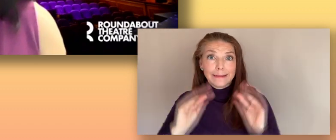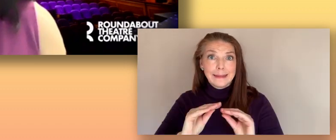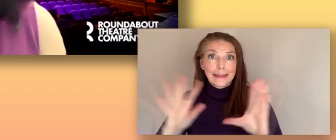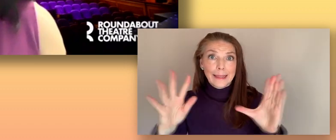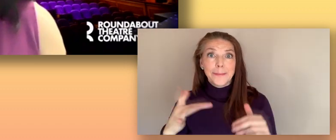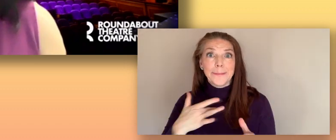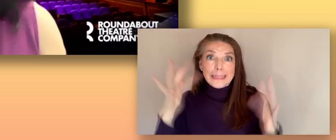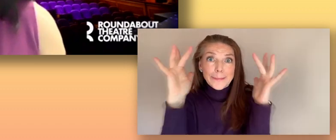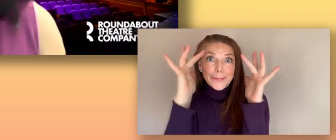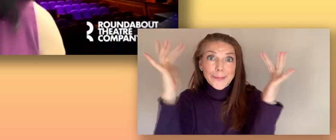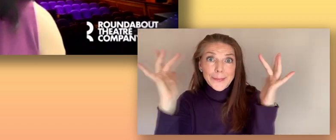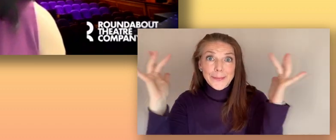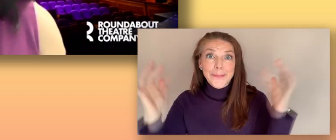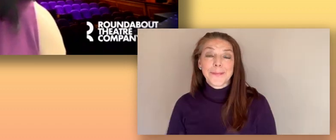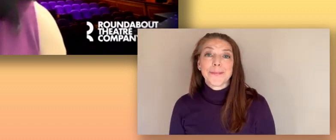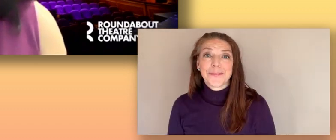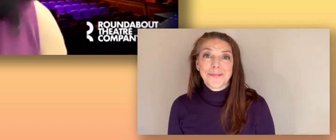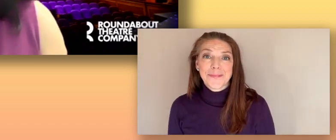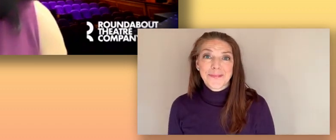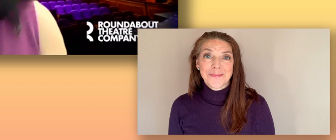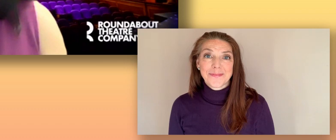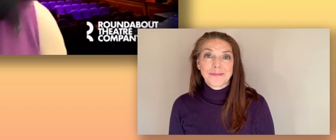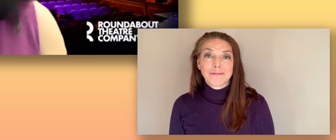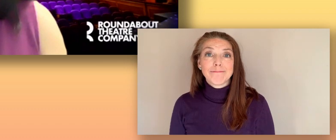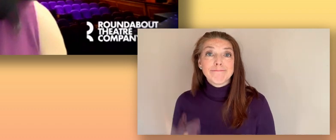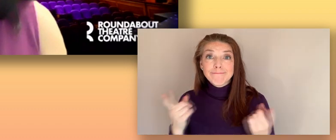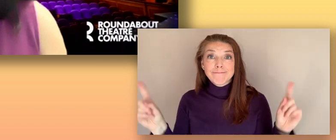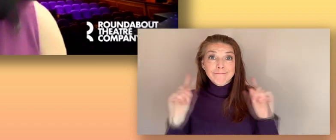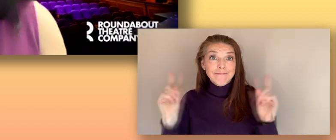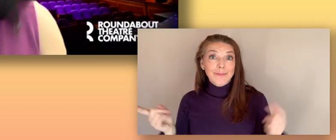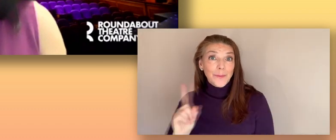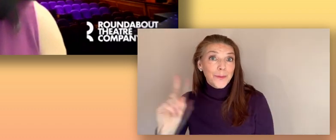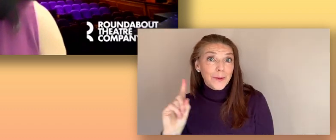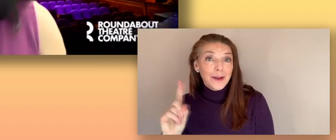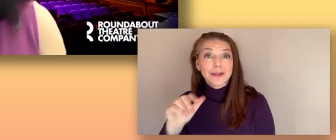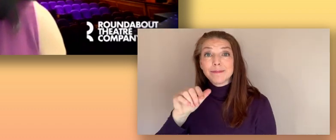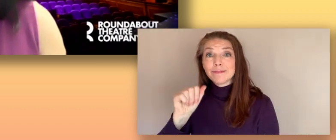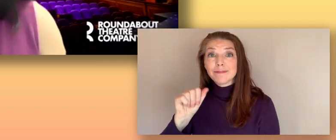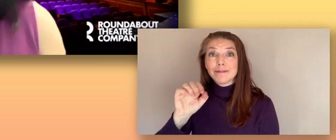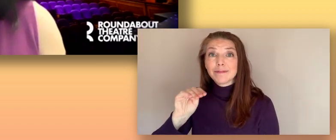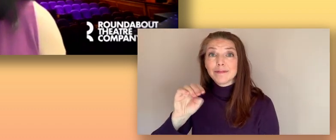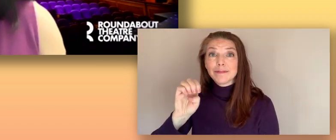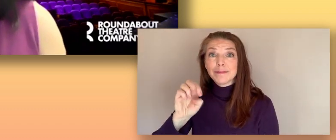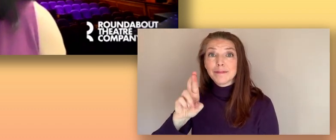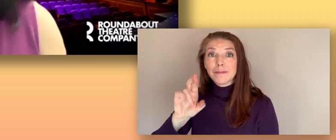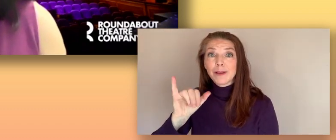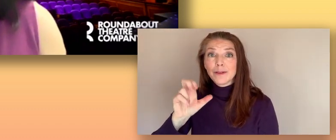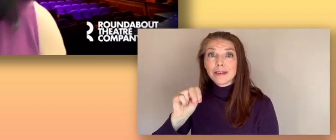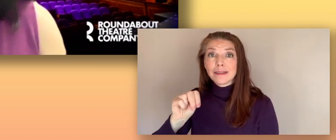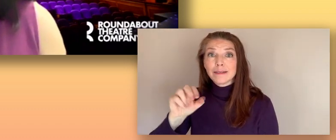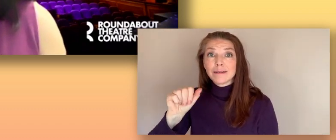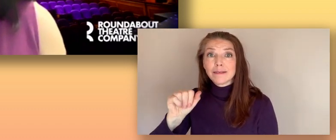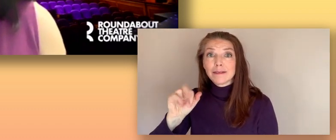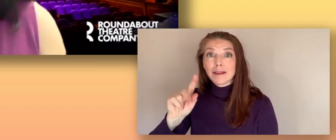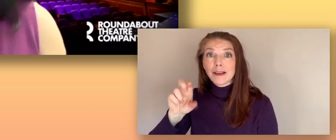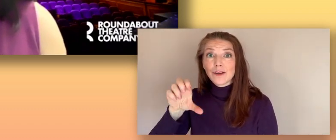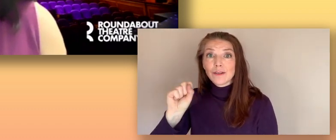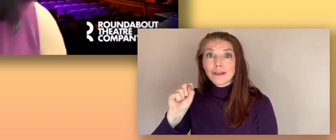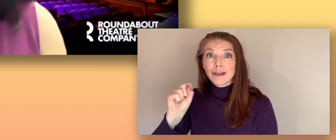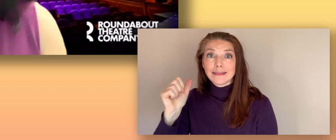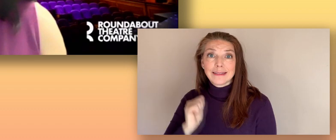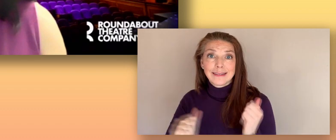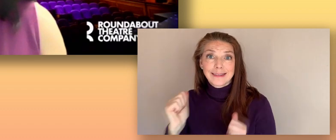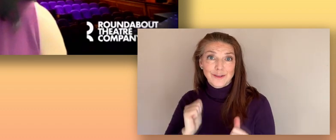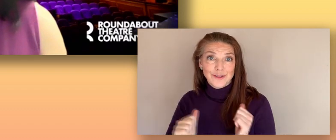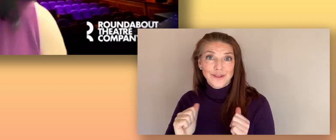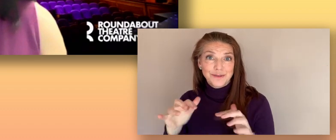glasses that are embedded with glitter. My digital background is the interior of the American Airlines Theater, one of 5